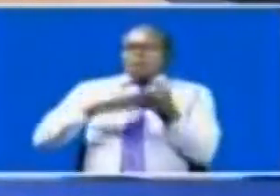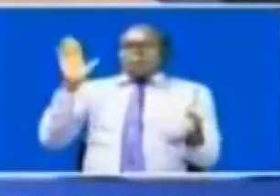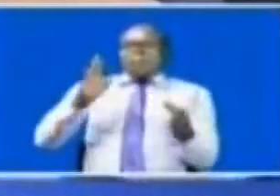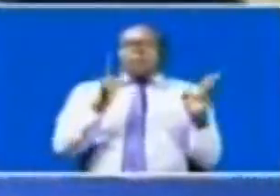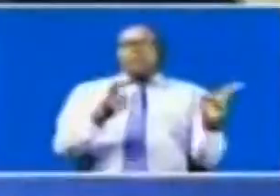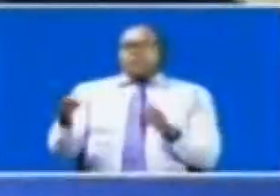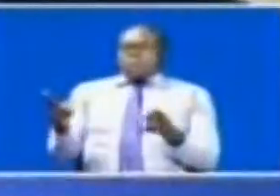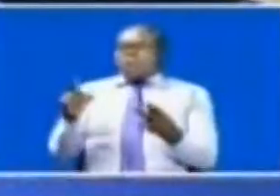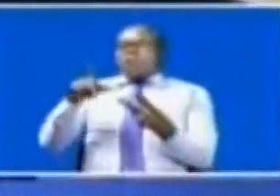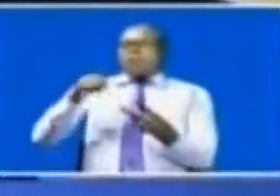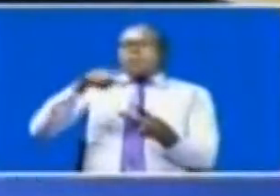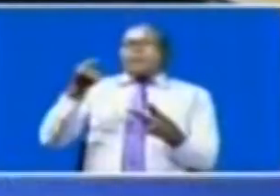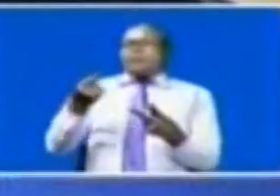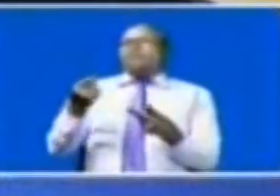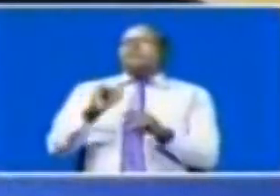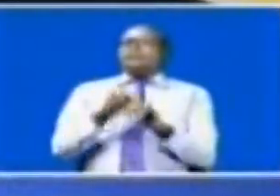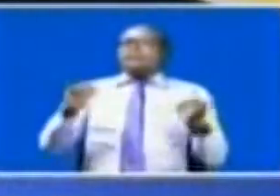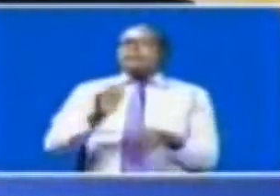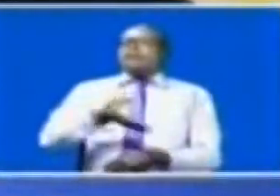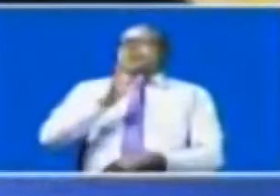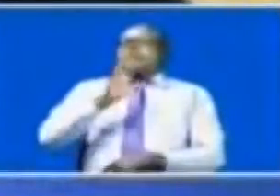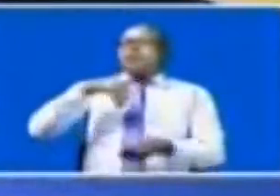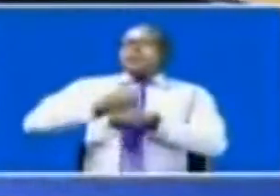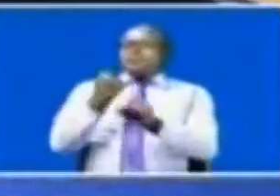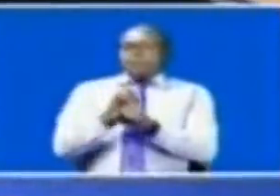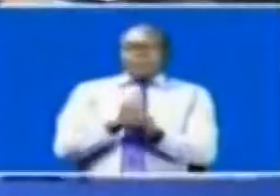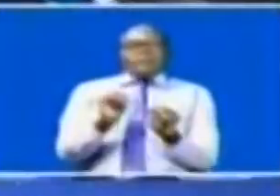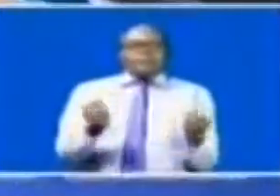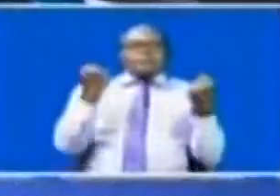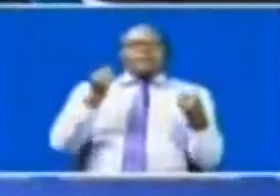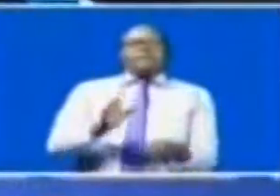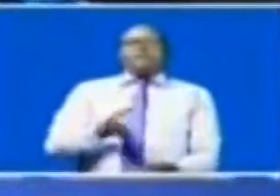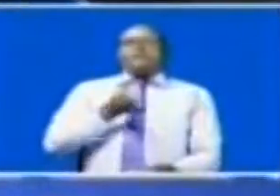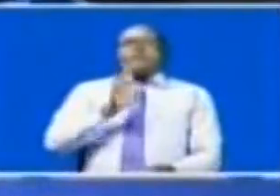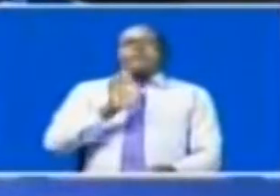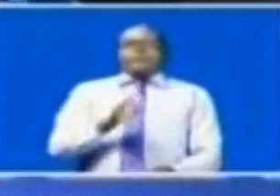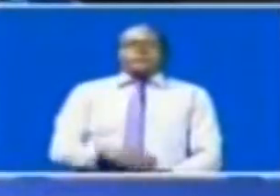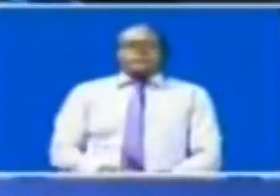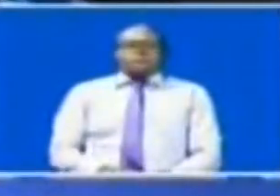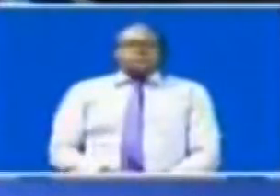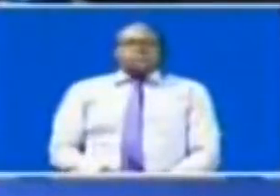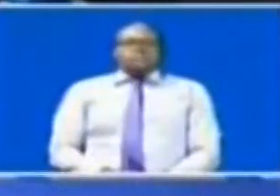natural and alternative way of treating and purifying water to make it safe for drinking.